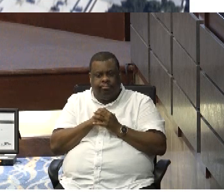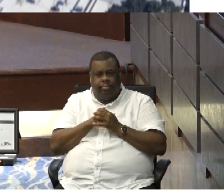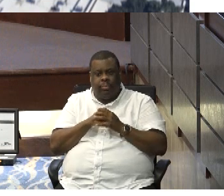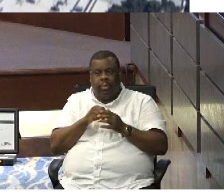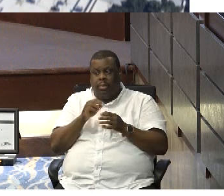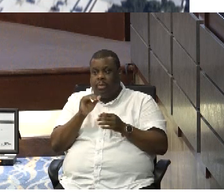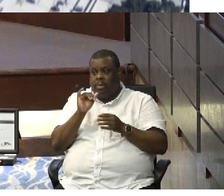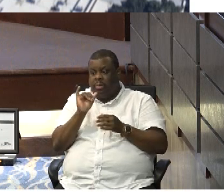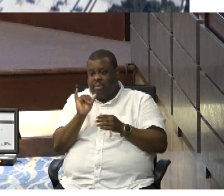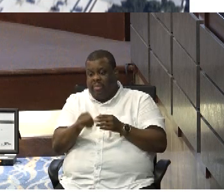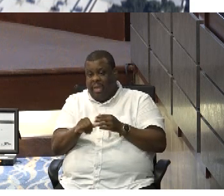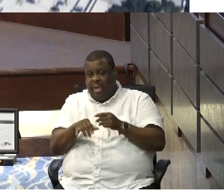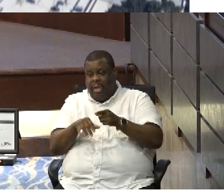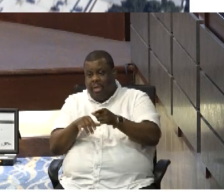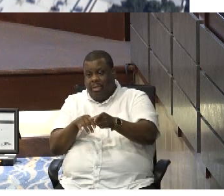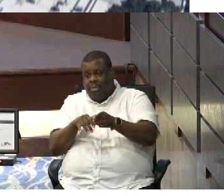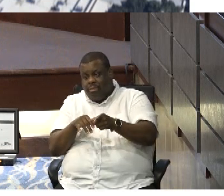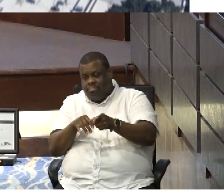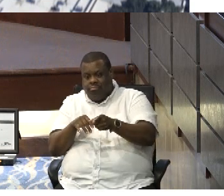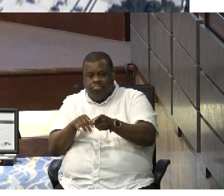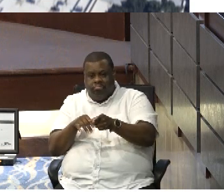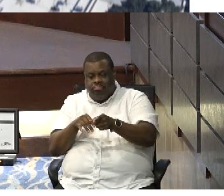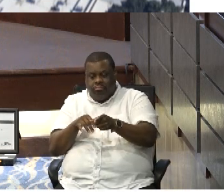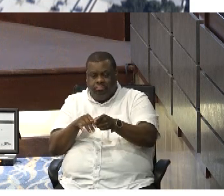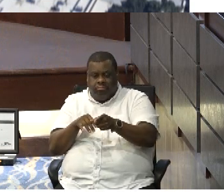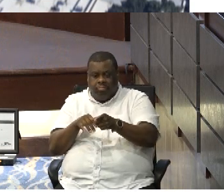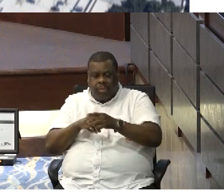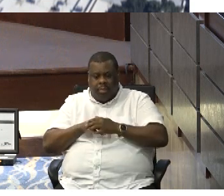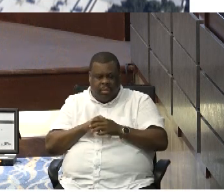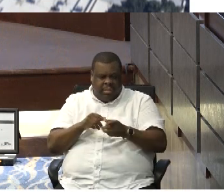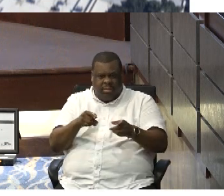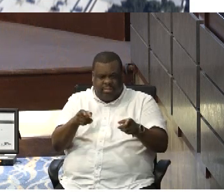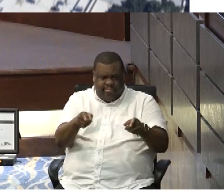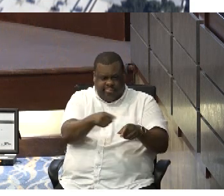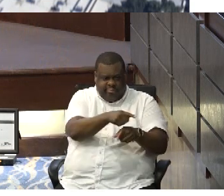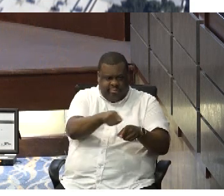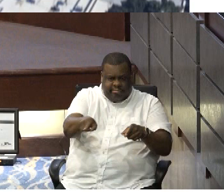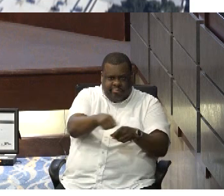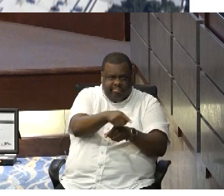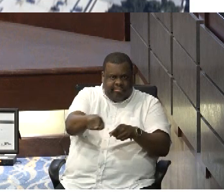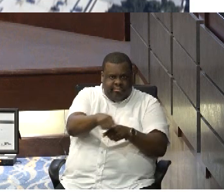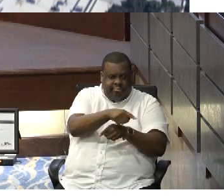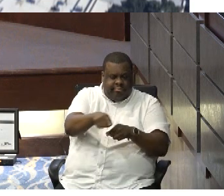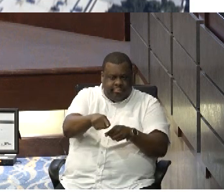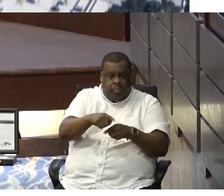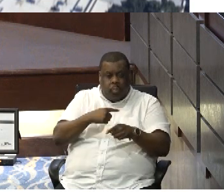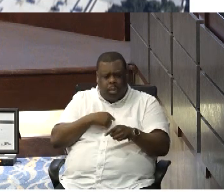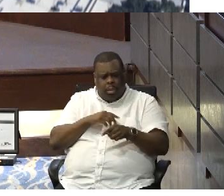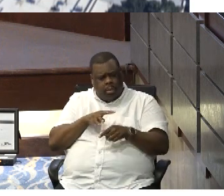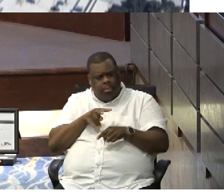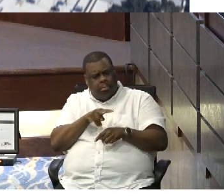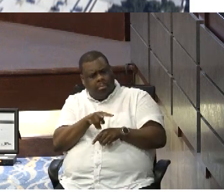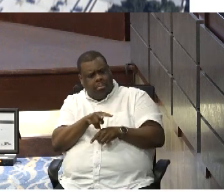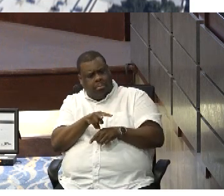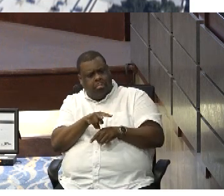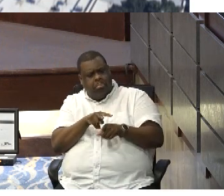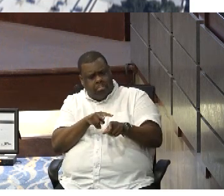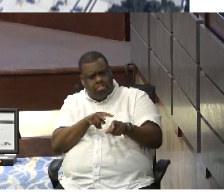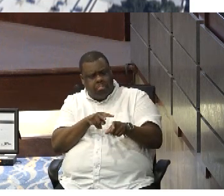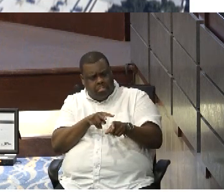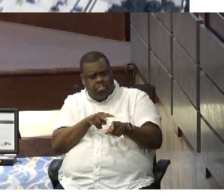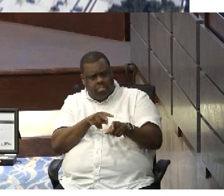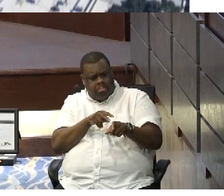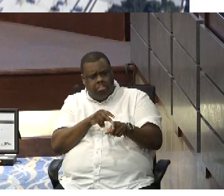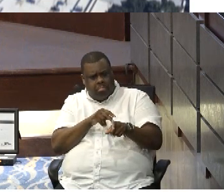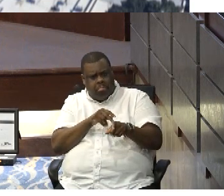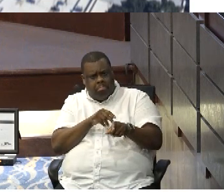really fantastic connectivity component of this. And one of the things that really stood out to us with the submission from OMA